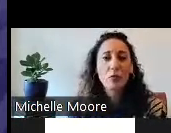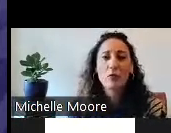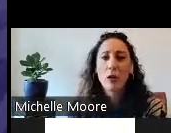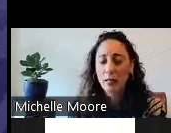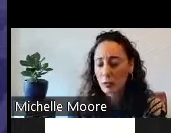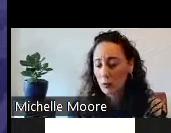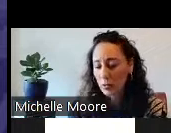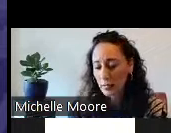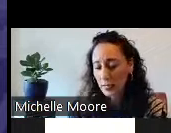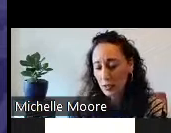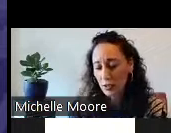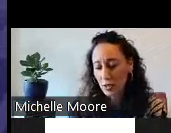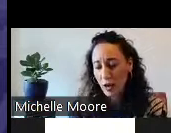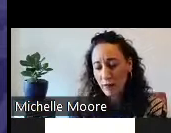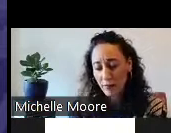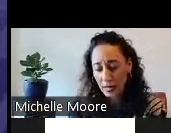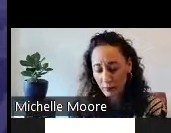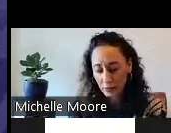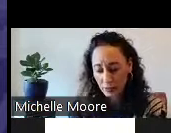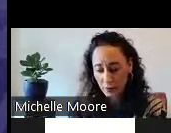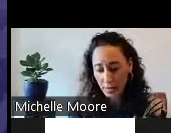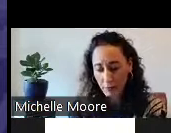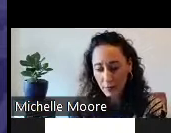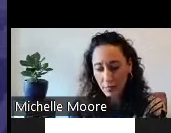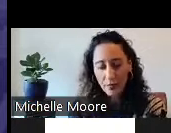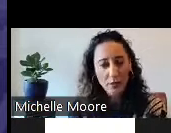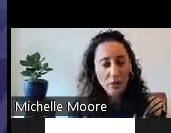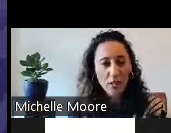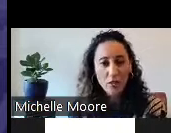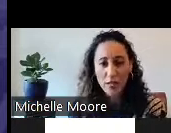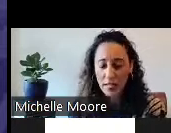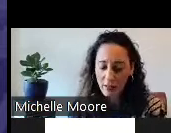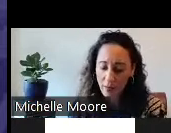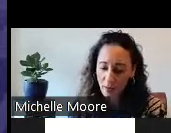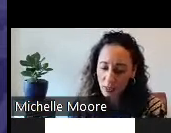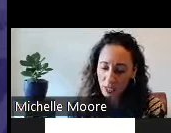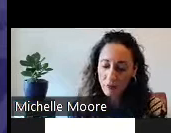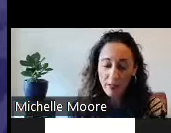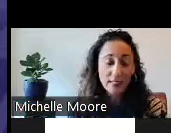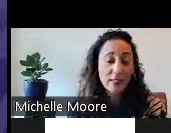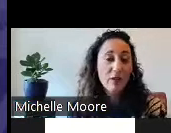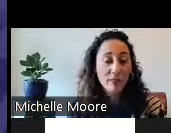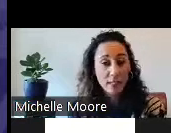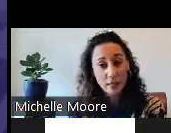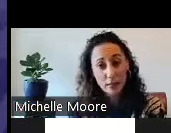successful with working with organisations around the advocacy of that. This year, you're going to hear about the